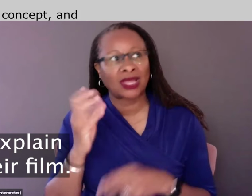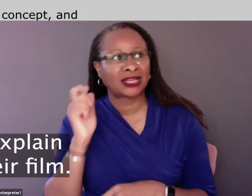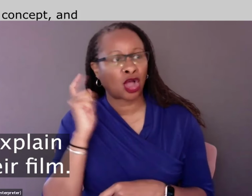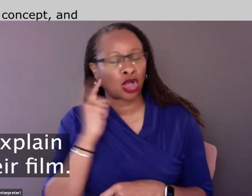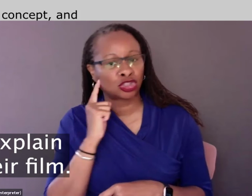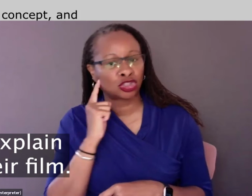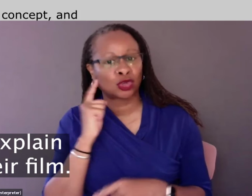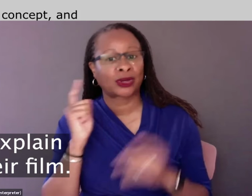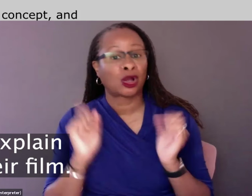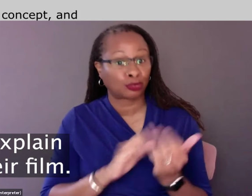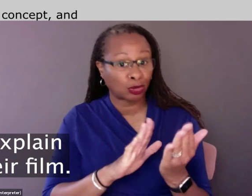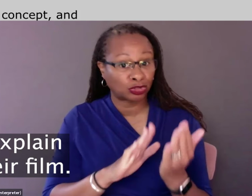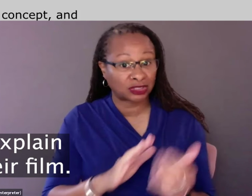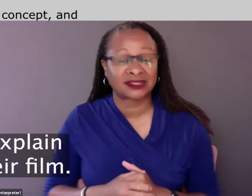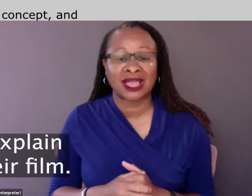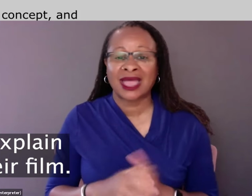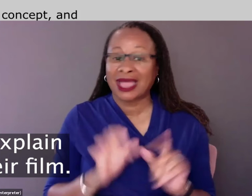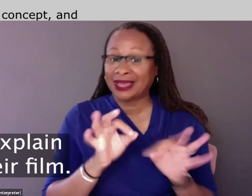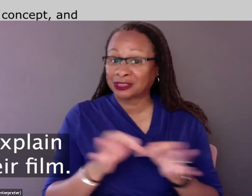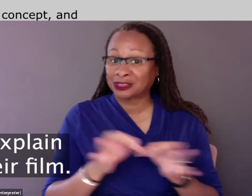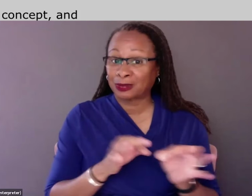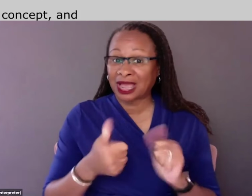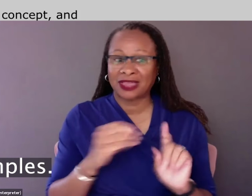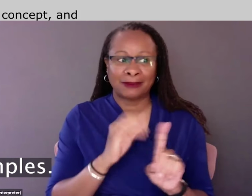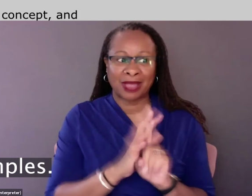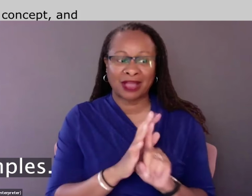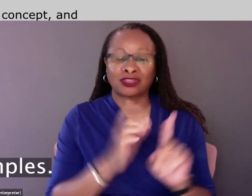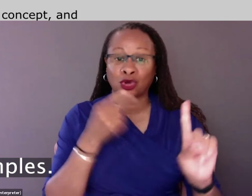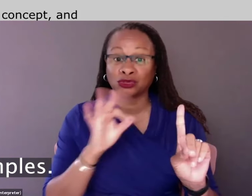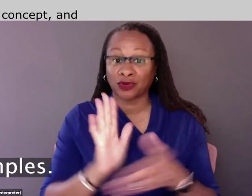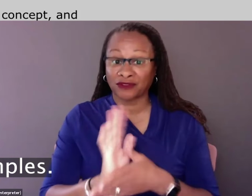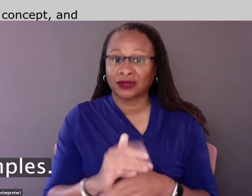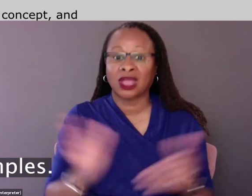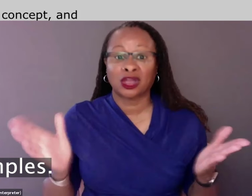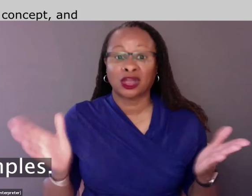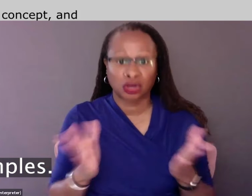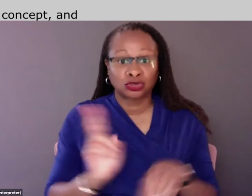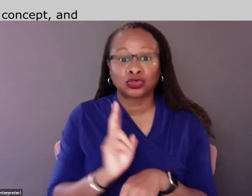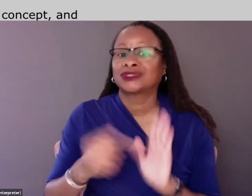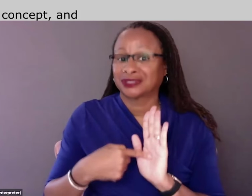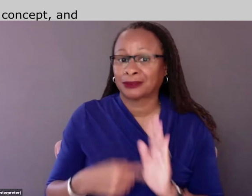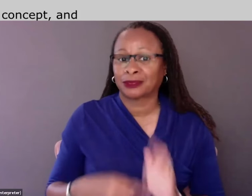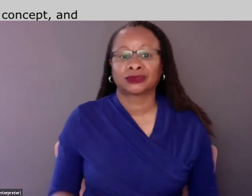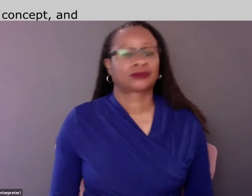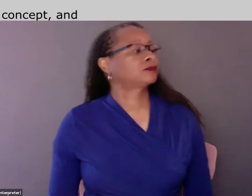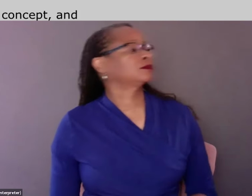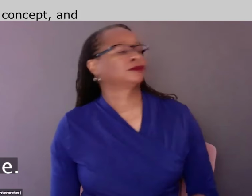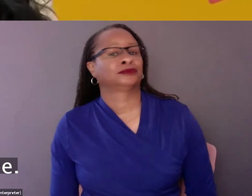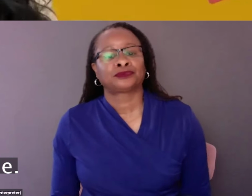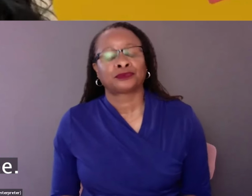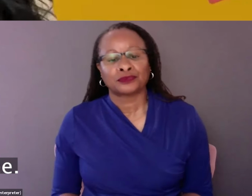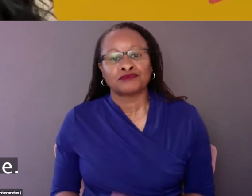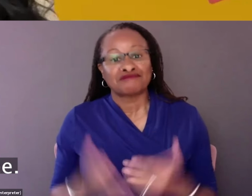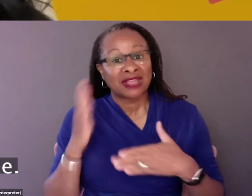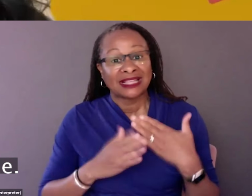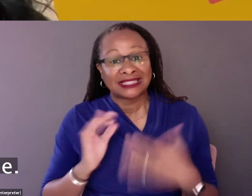approaches and explain how they impact the goals of their film. We encourage you to use examples. That's